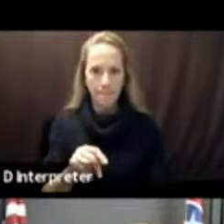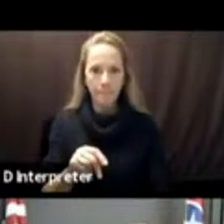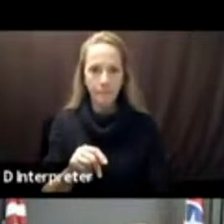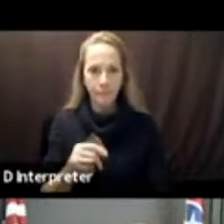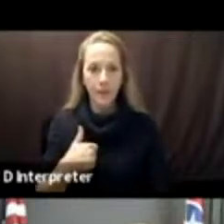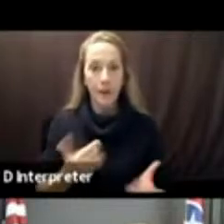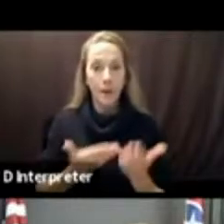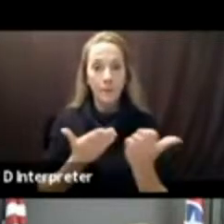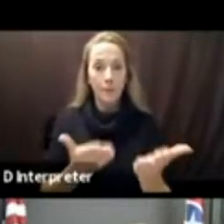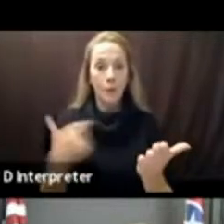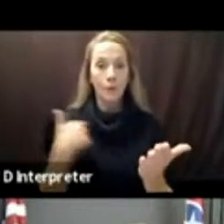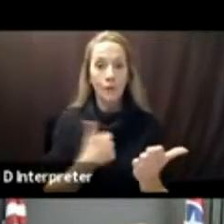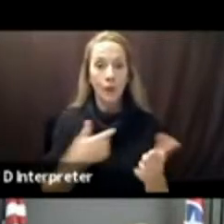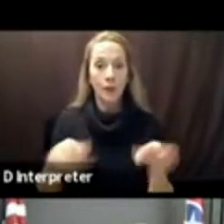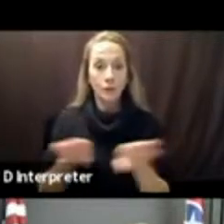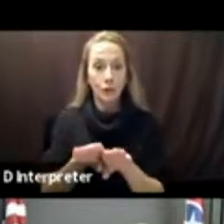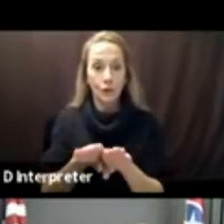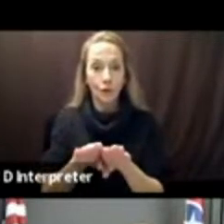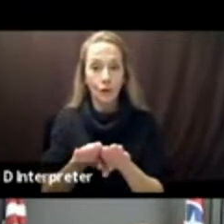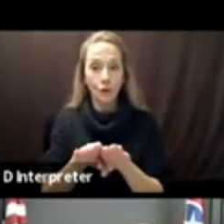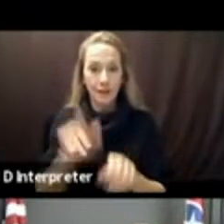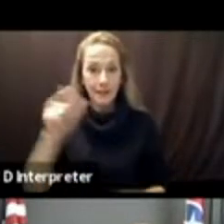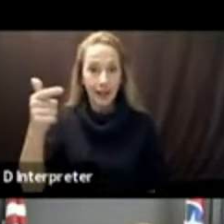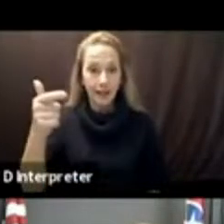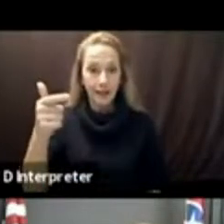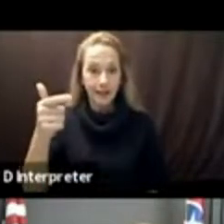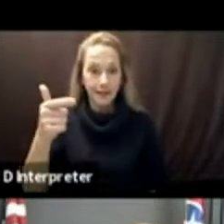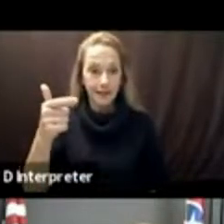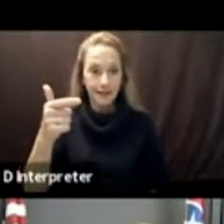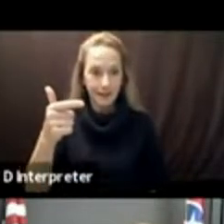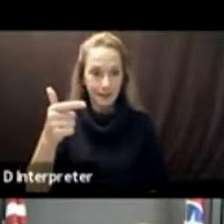I move we adjourn. A second.